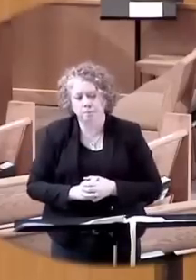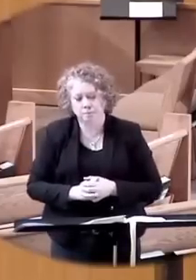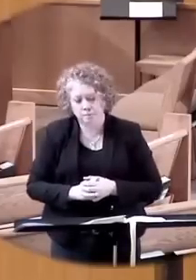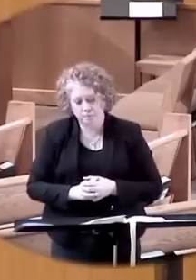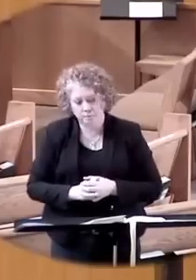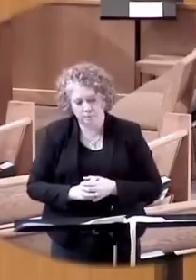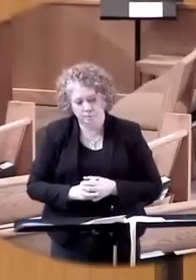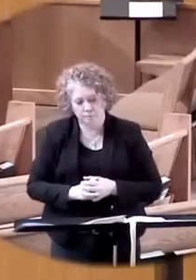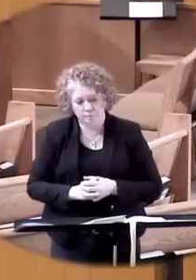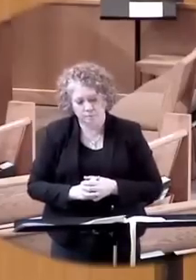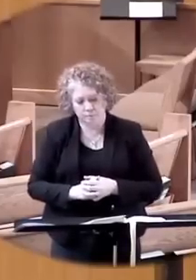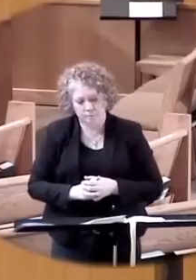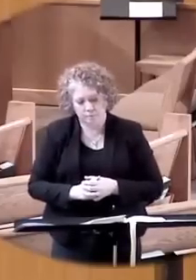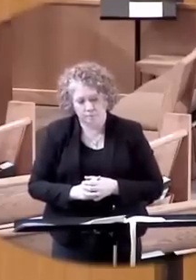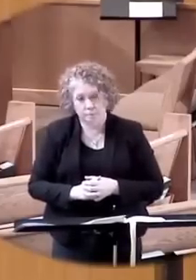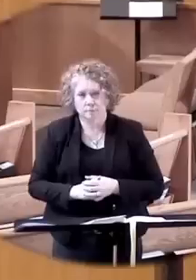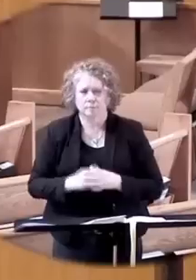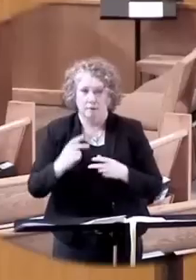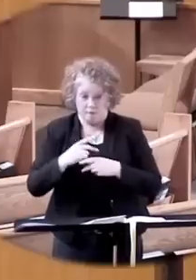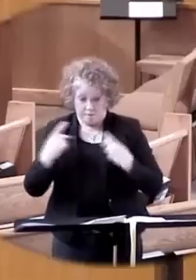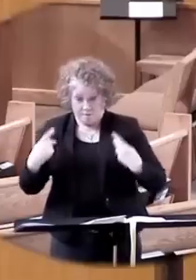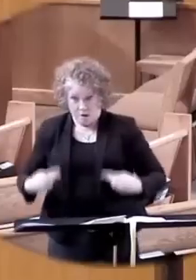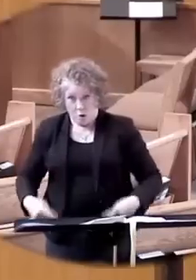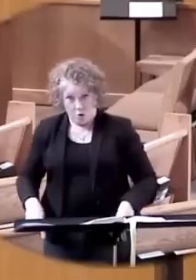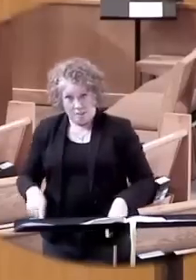The notion that the Pharisees